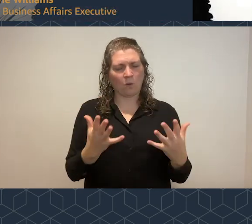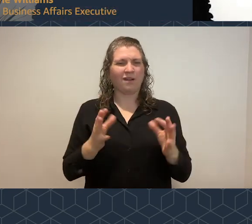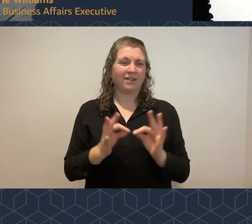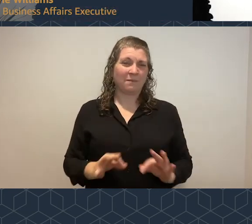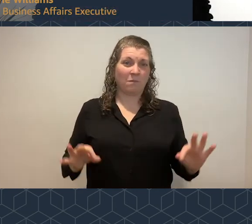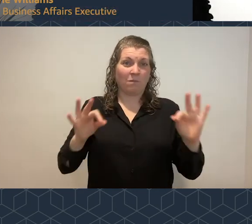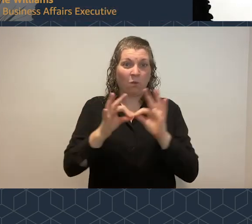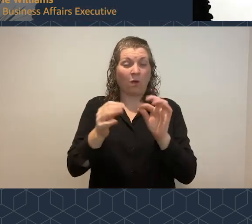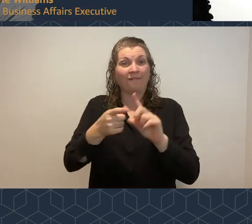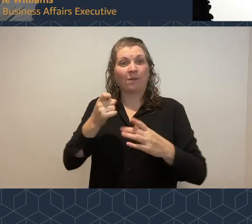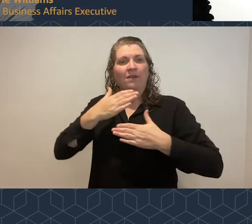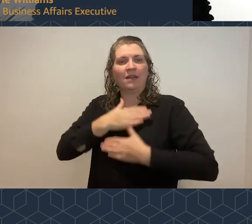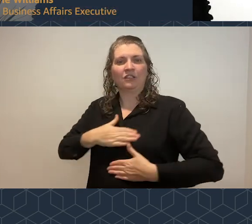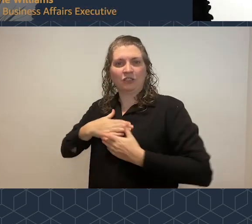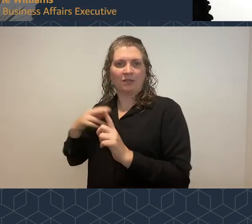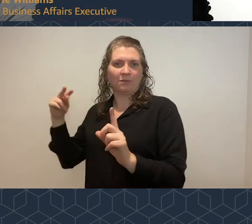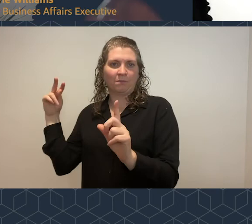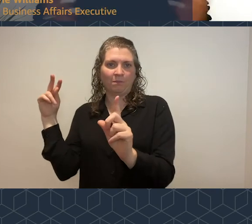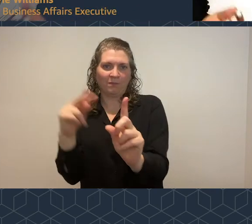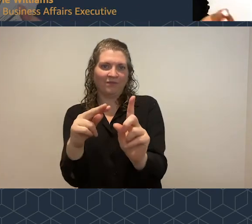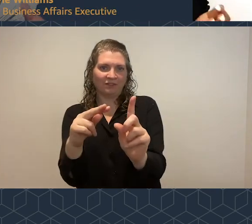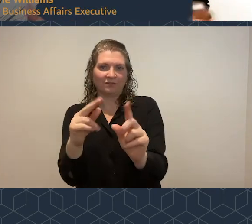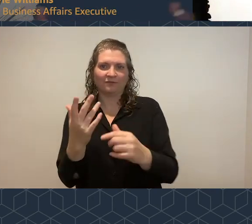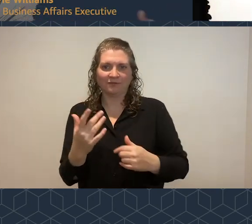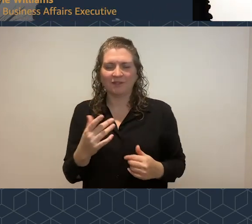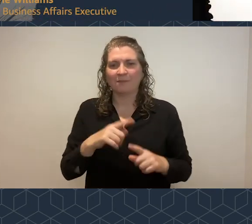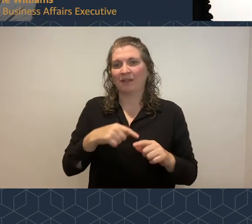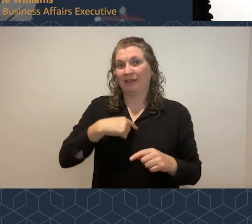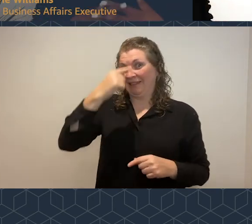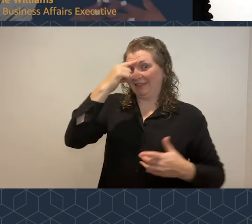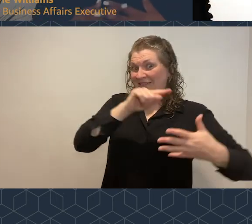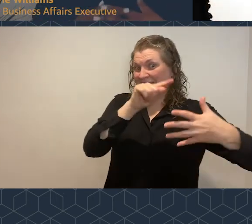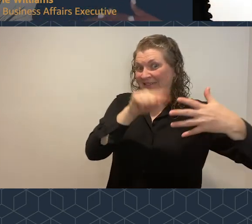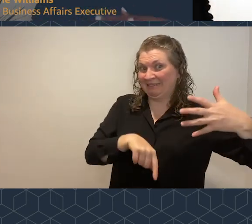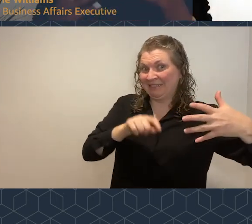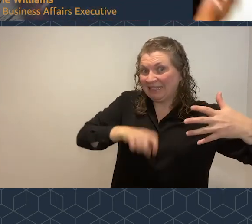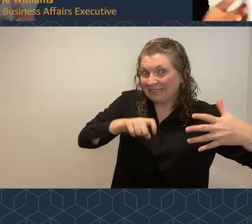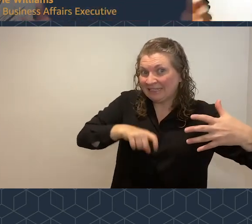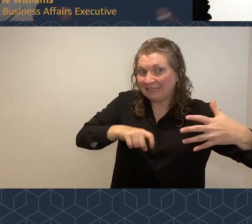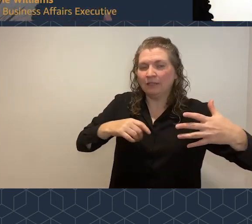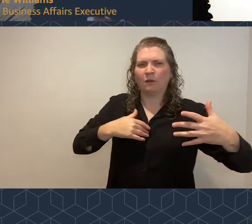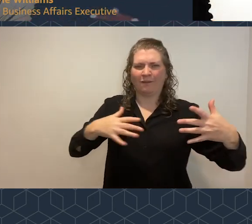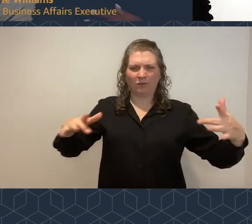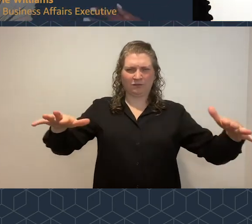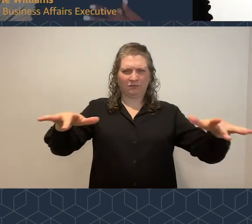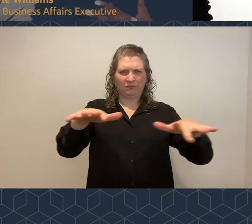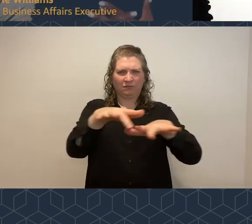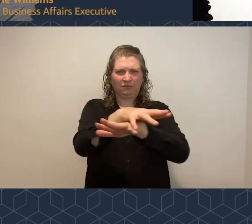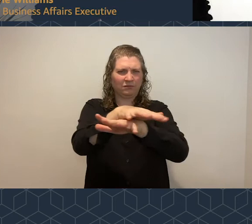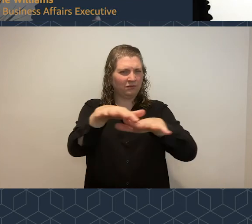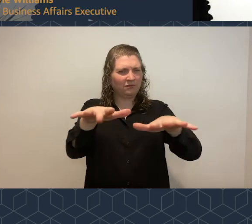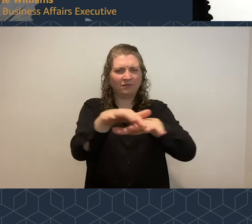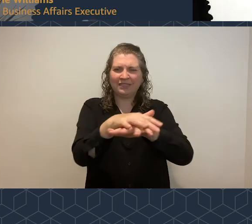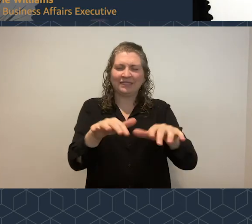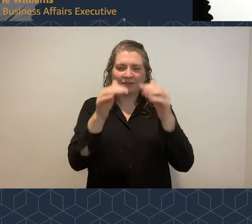but it really made sense when I realized that, oh, you know what, you're actually joining the tech company.